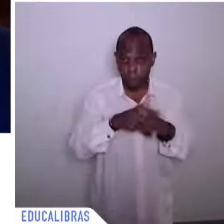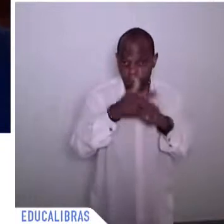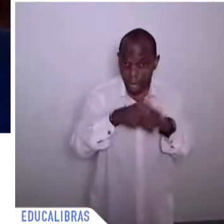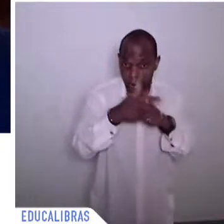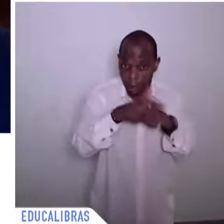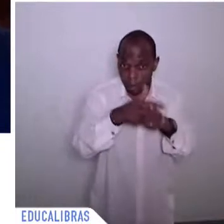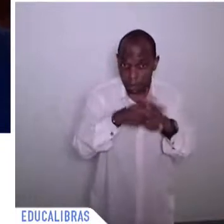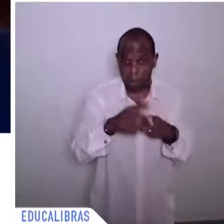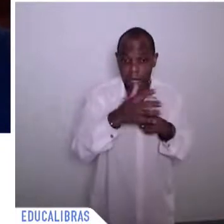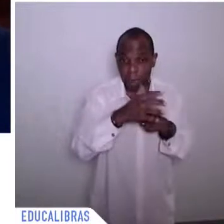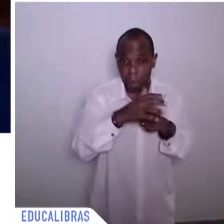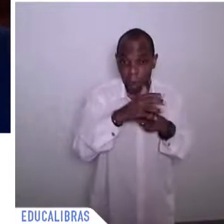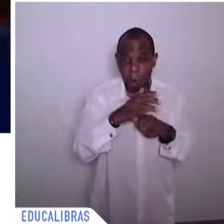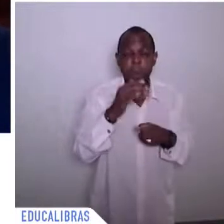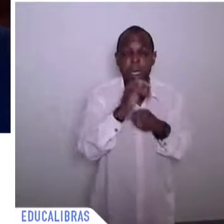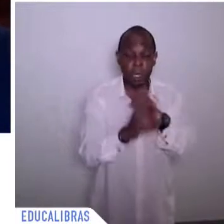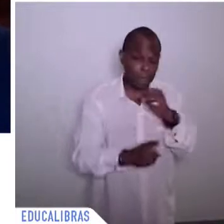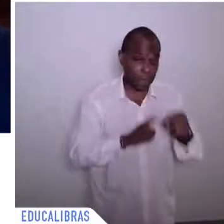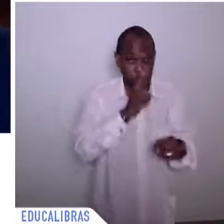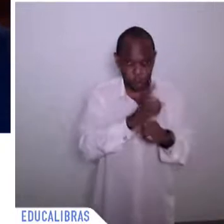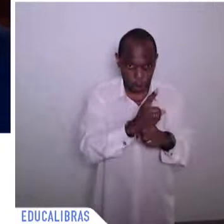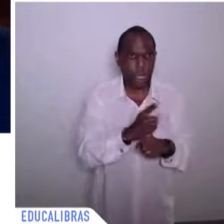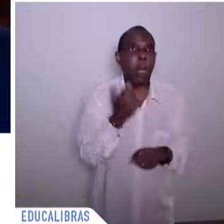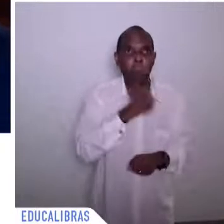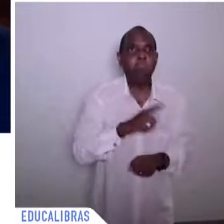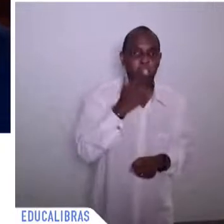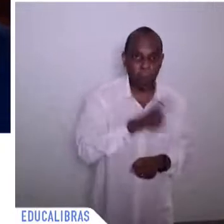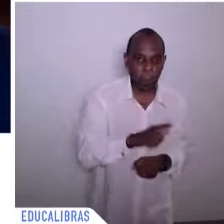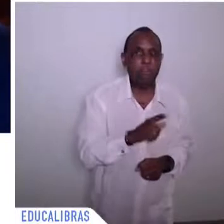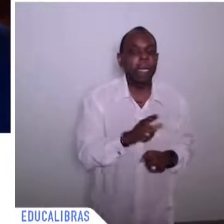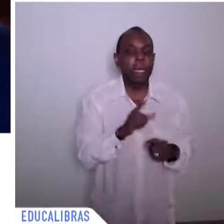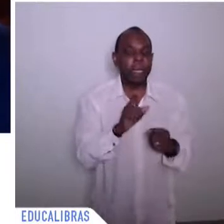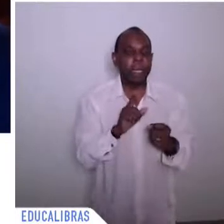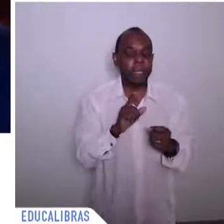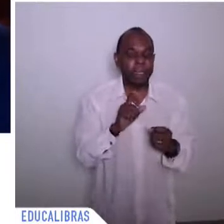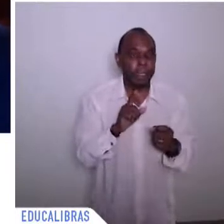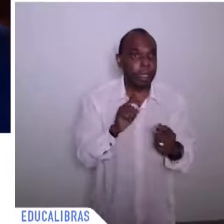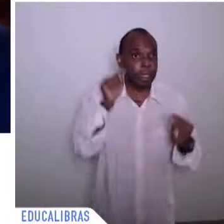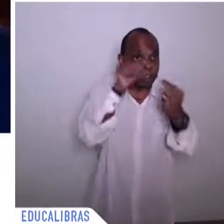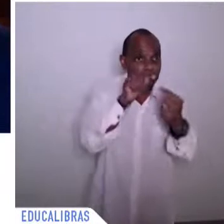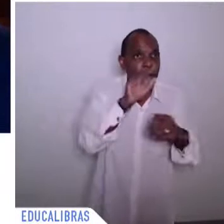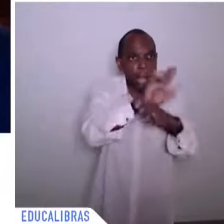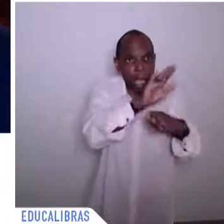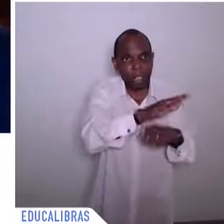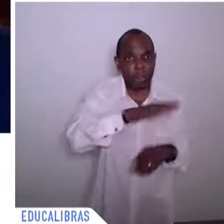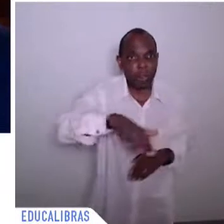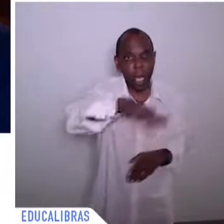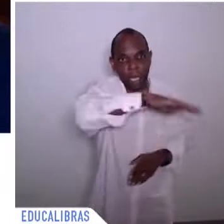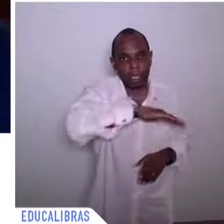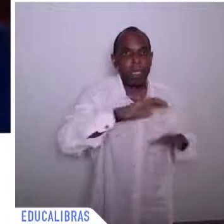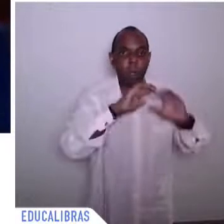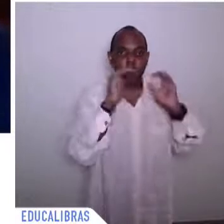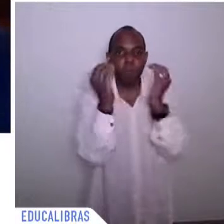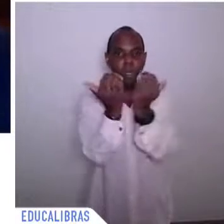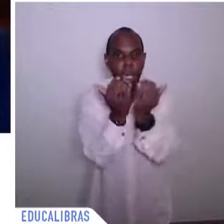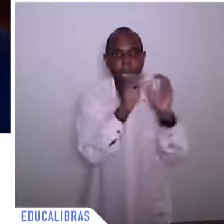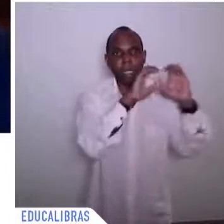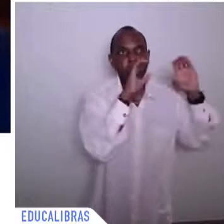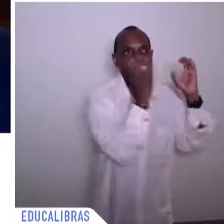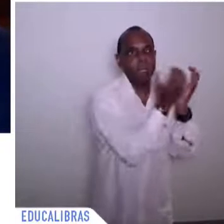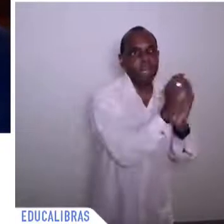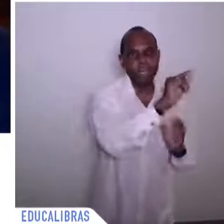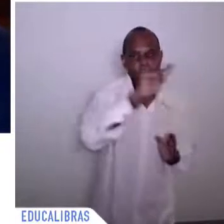for example. So trying to solve community problems by social action, it's